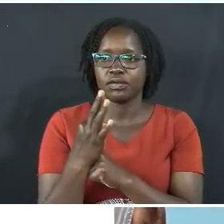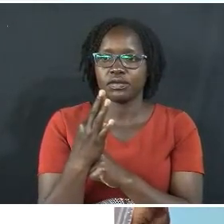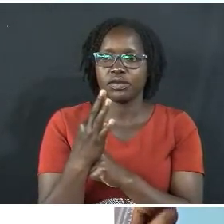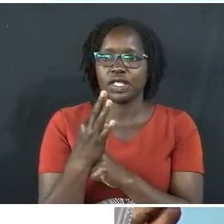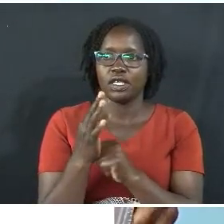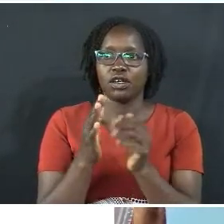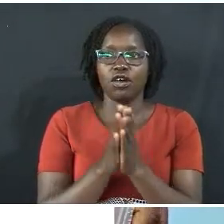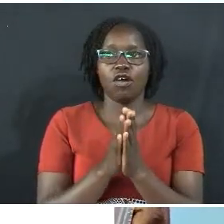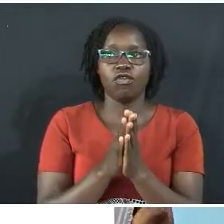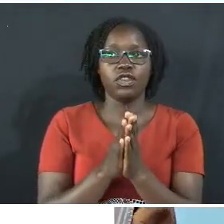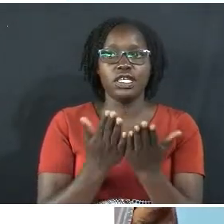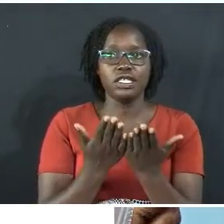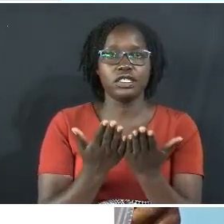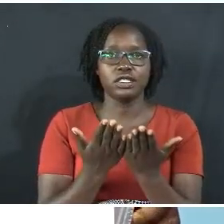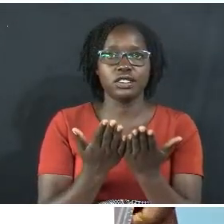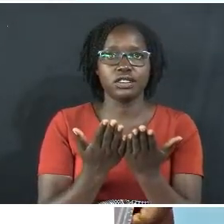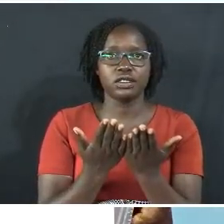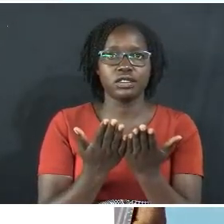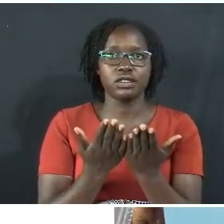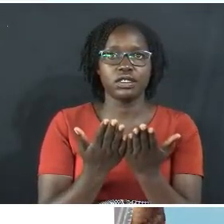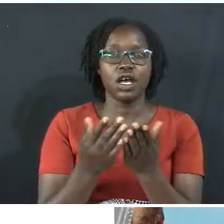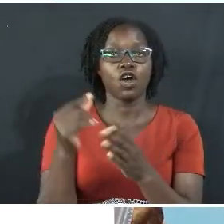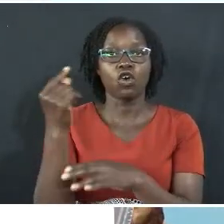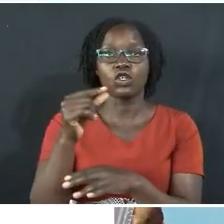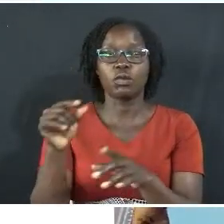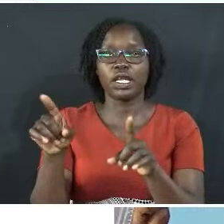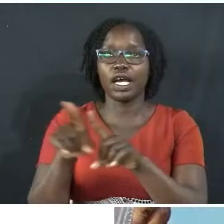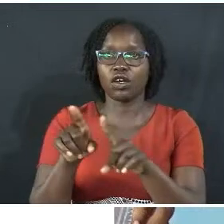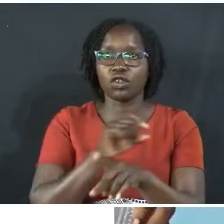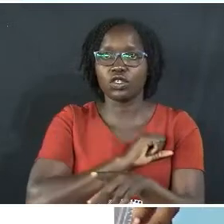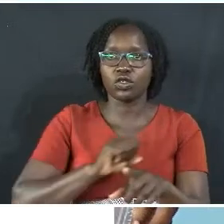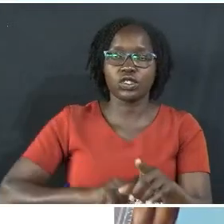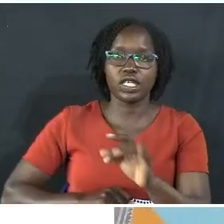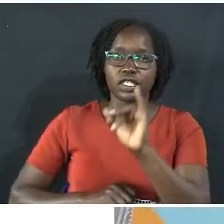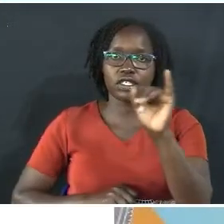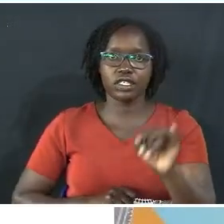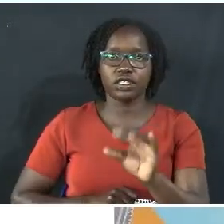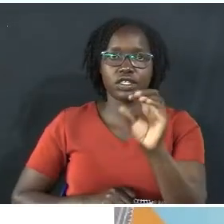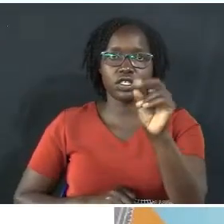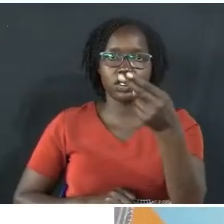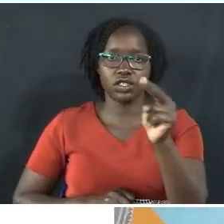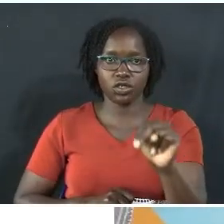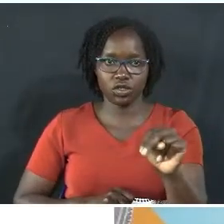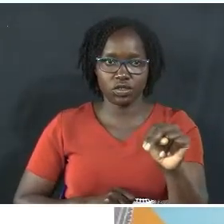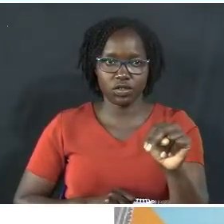of this gospel, according to Saint John,